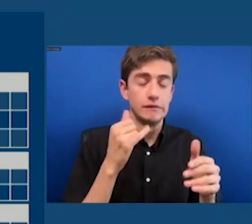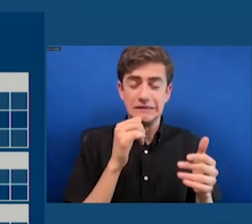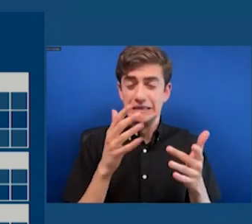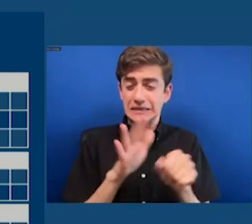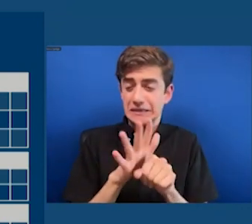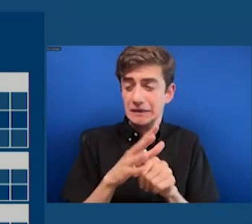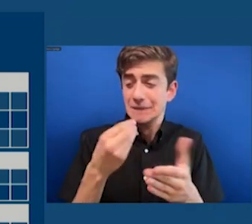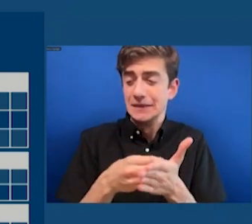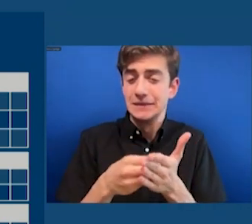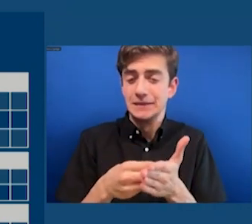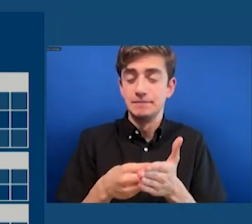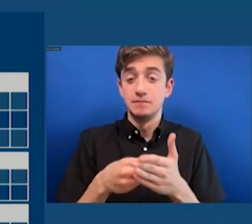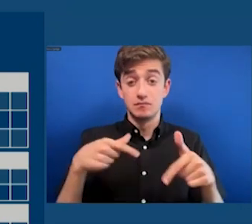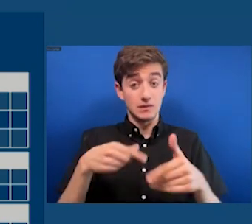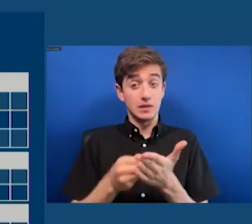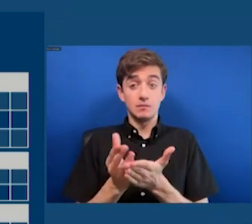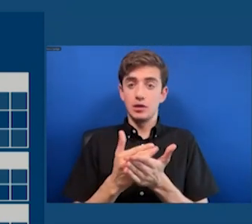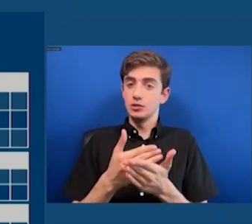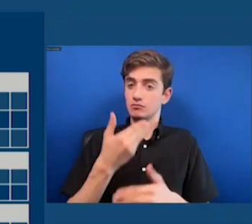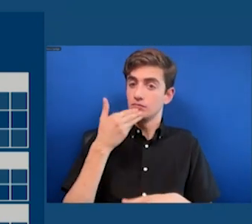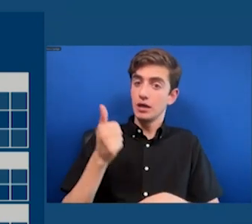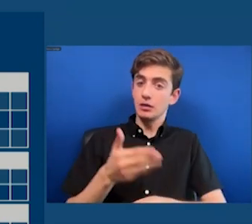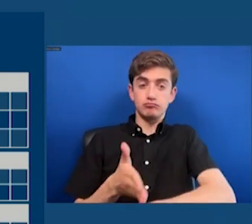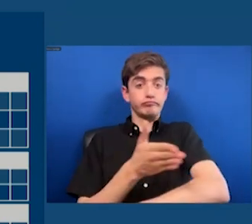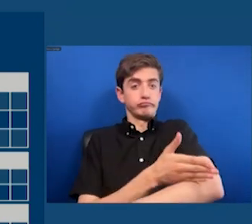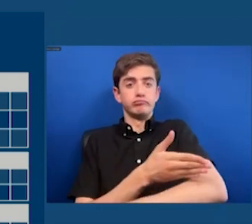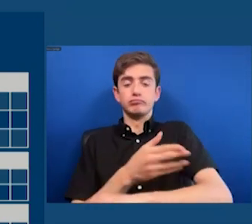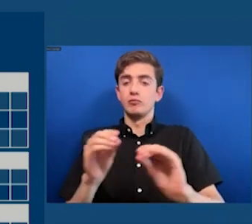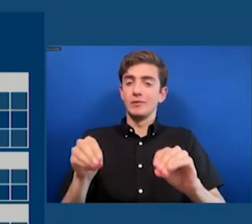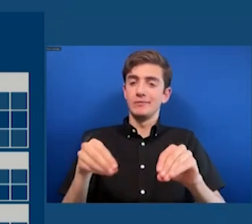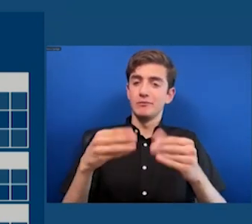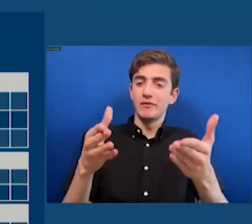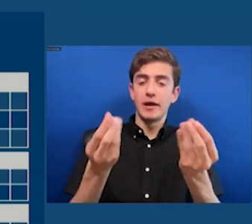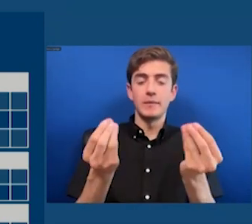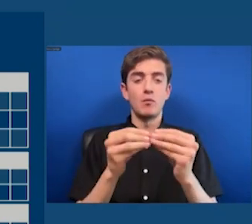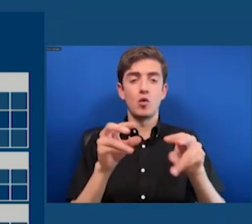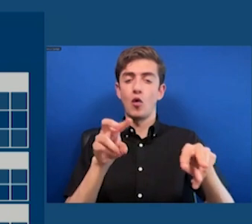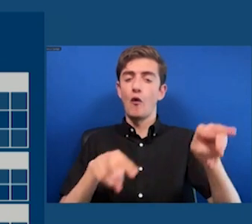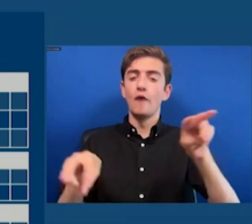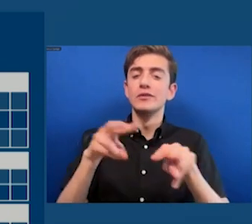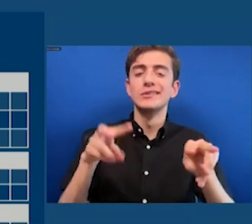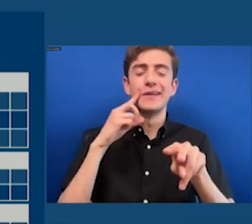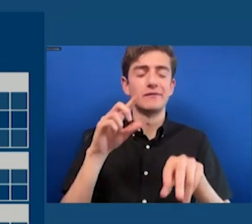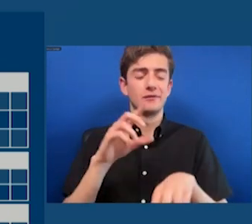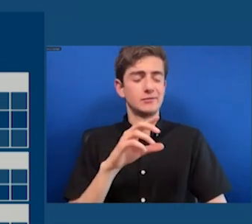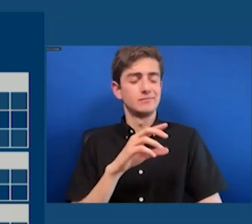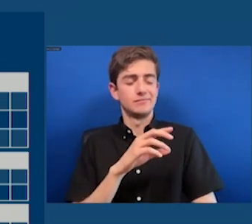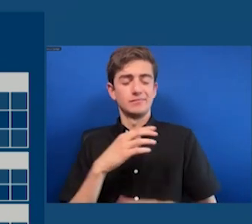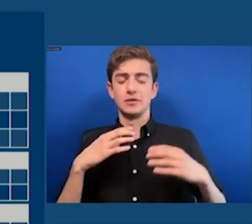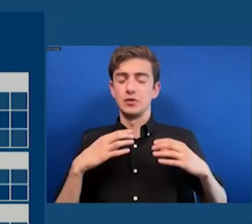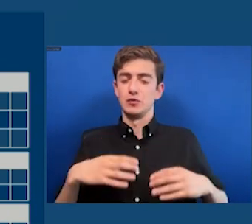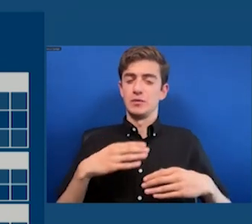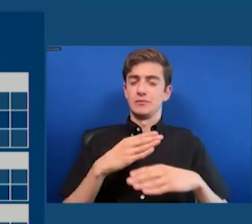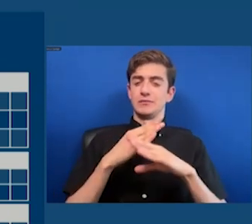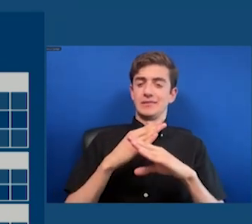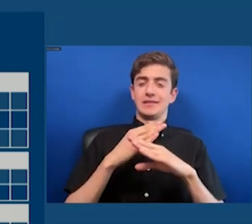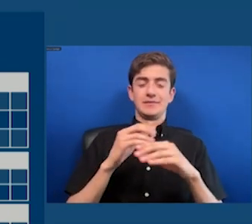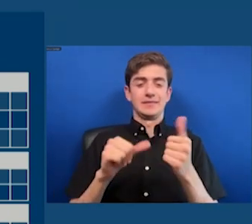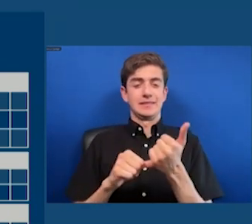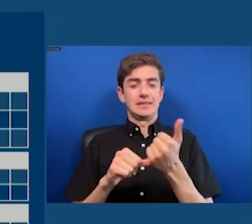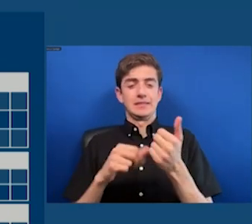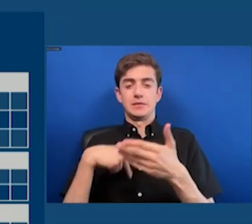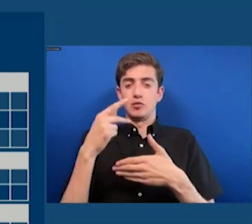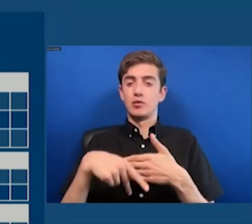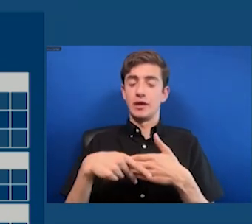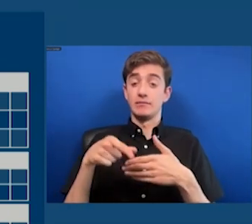increasing oversight of the Consumer Directed Personal Assistance Program, a program that the costs